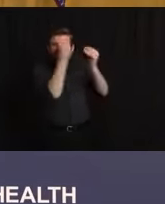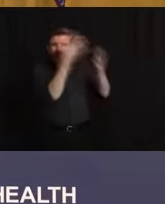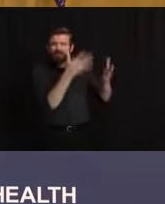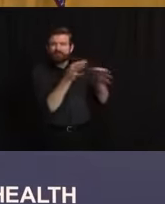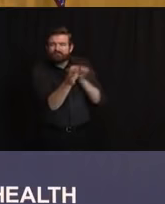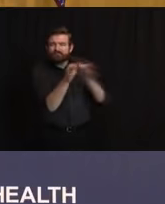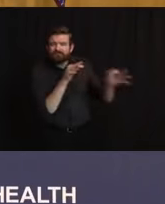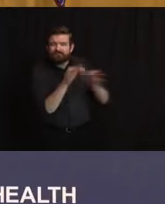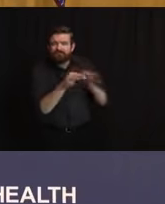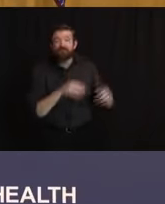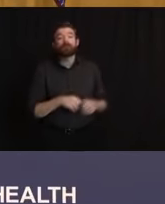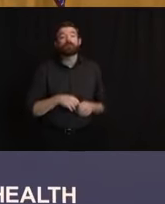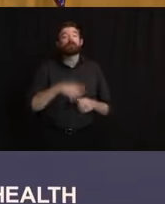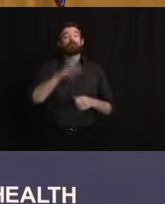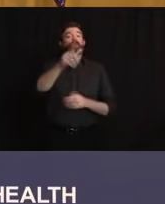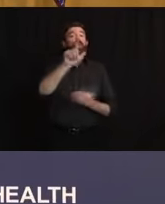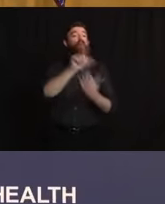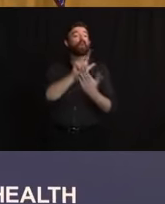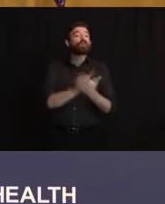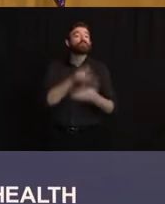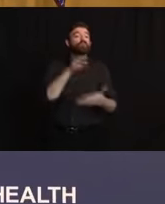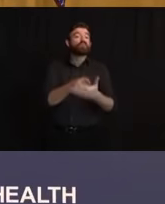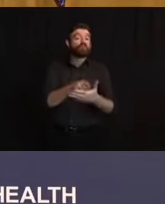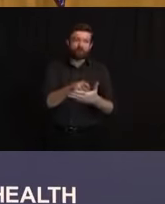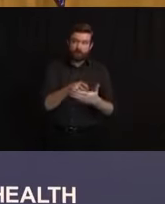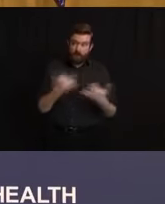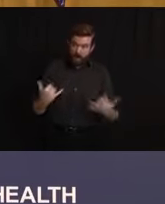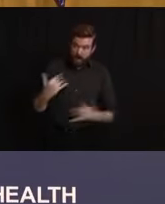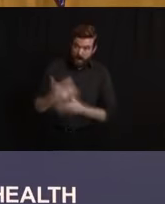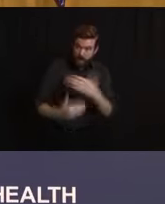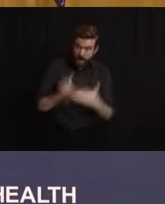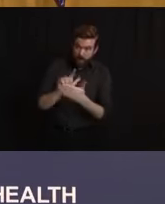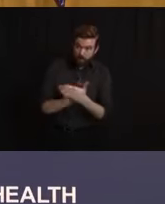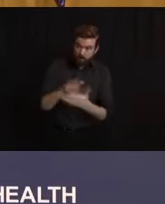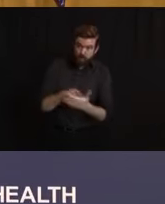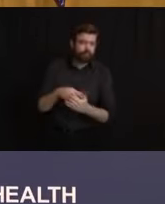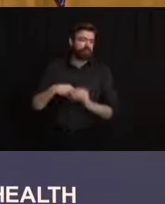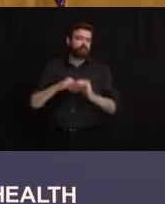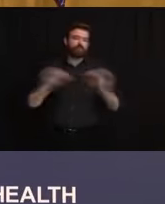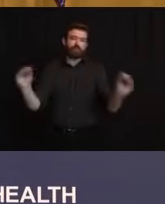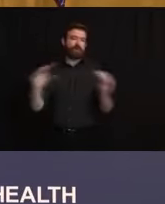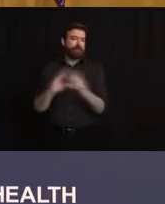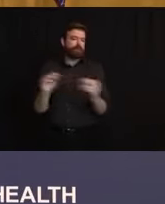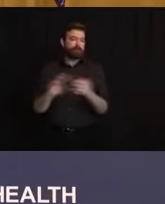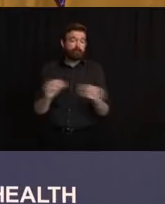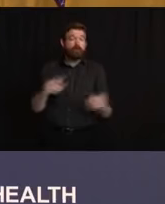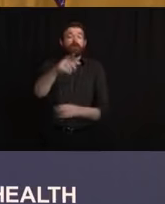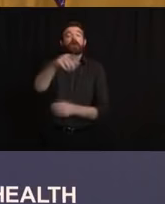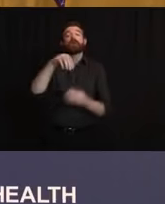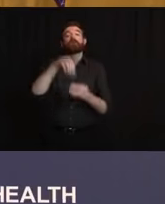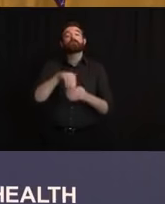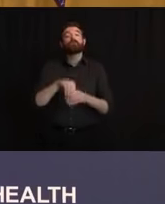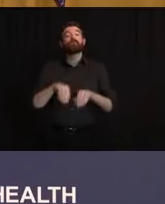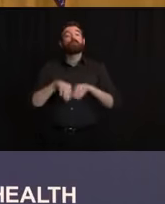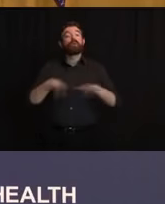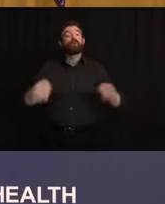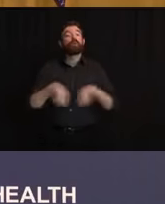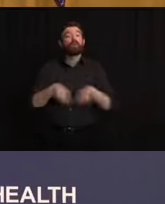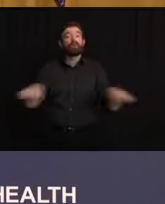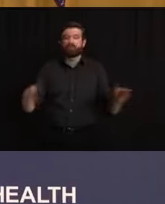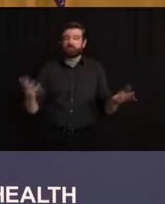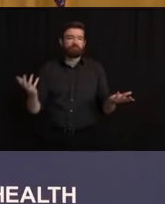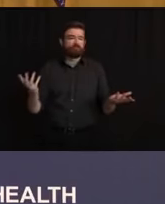Your last question, I'm going backwards, I realize. Indoor pools, we have no guidance on that yet. Those are tricky. Inside stuff is